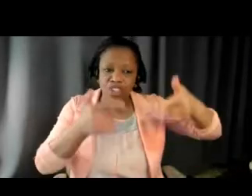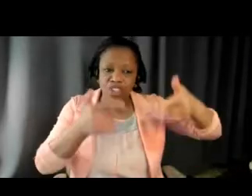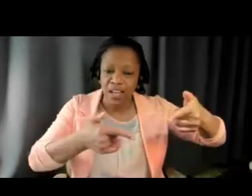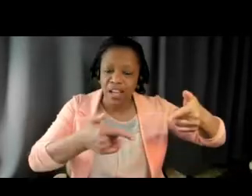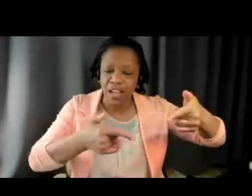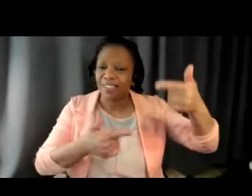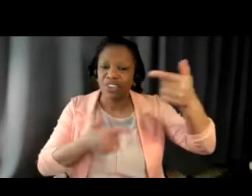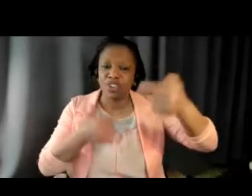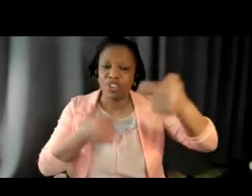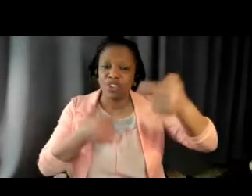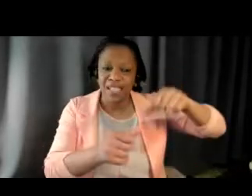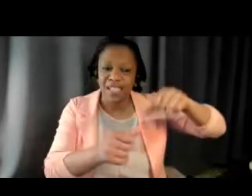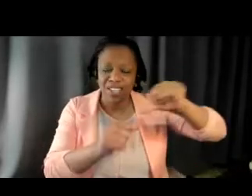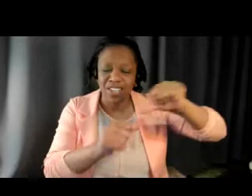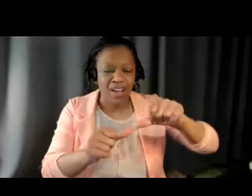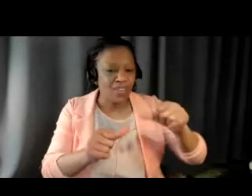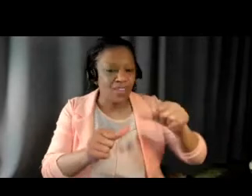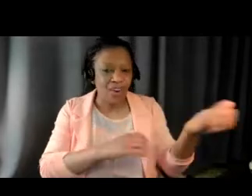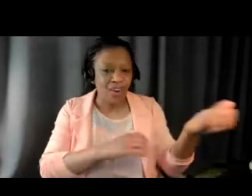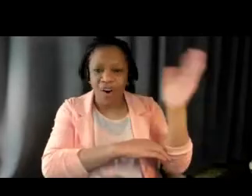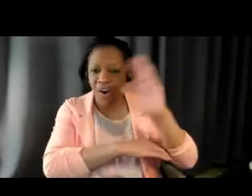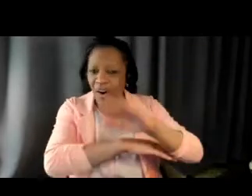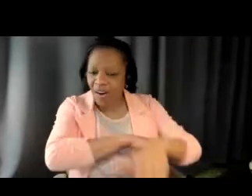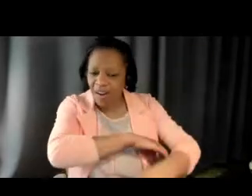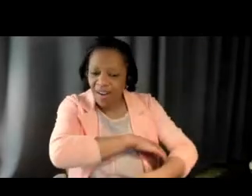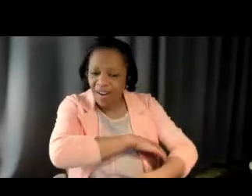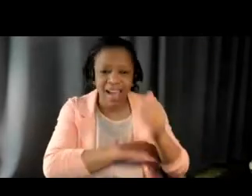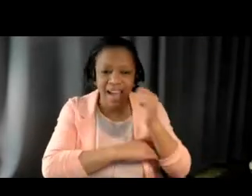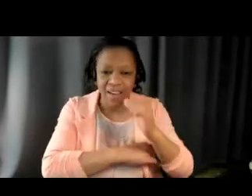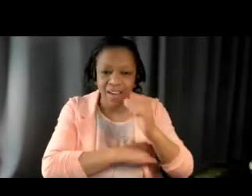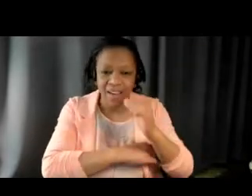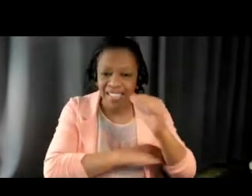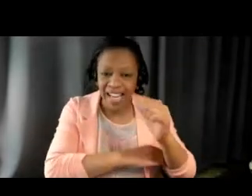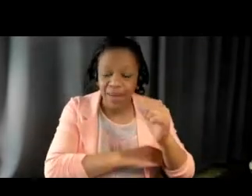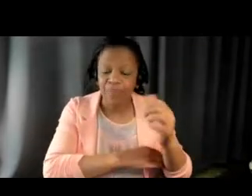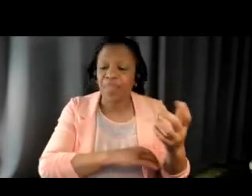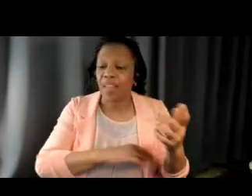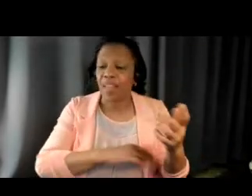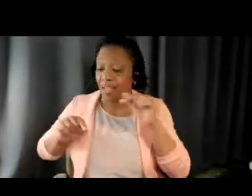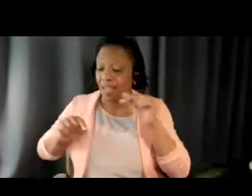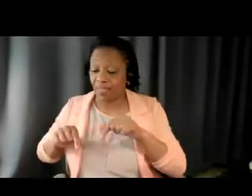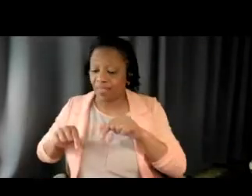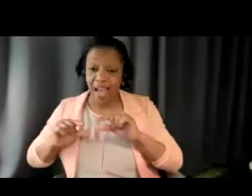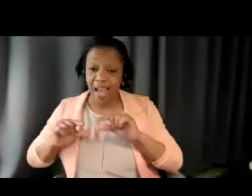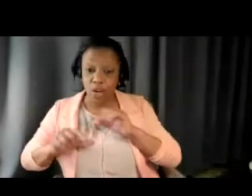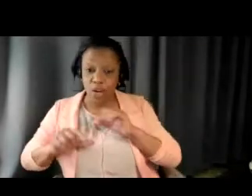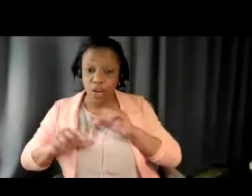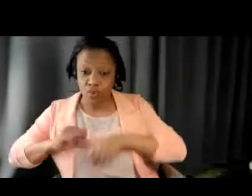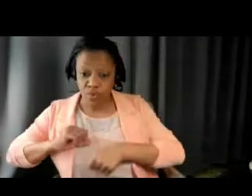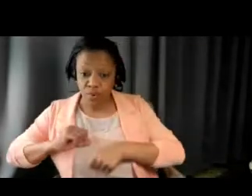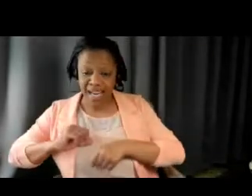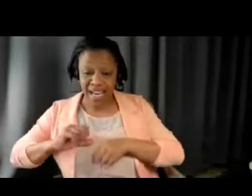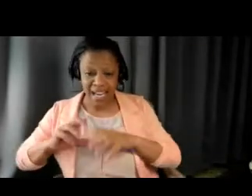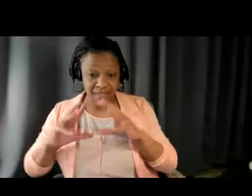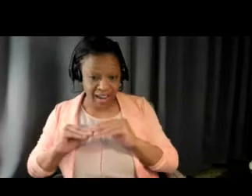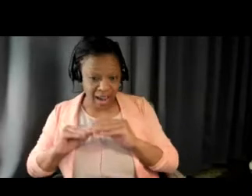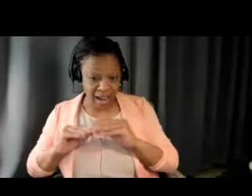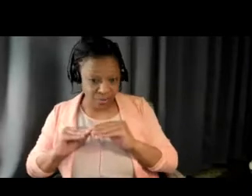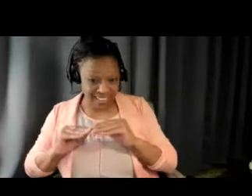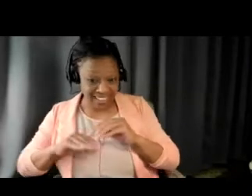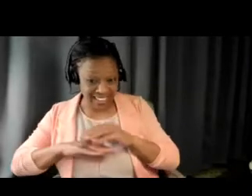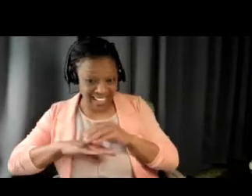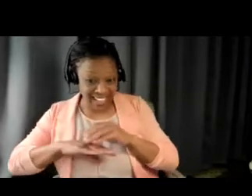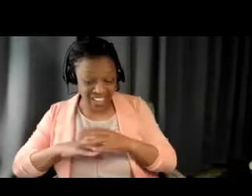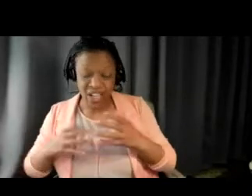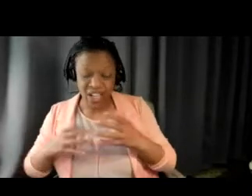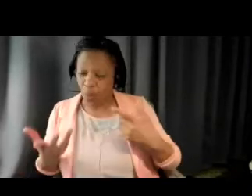mind. Even young people, as it grows, that grief counseling session is going to be something we all need. We've been locked up for 2